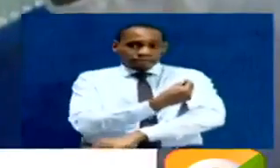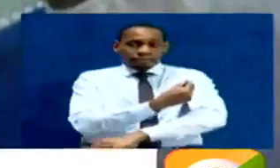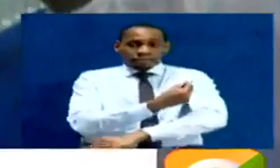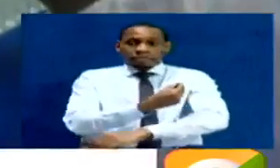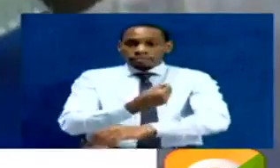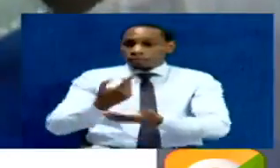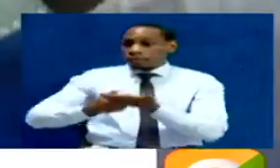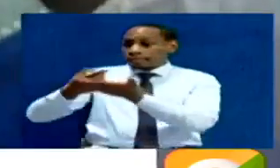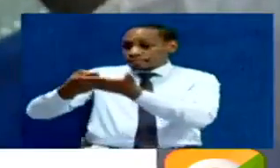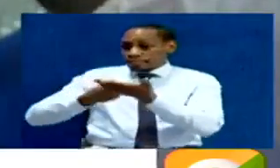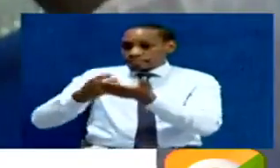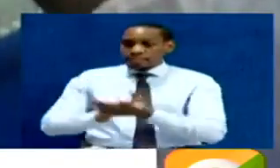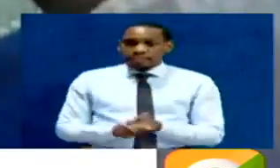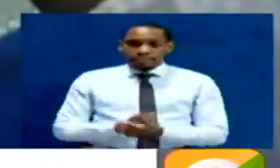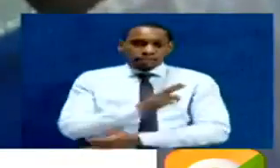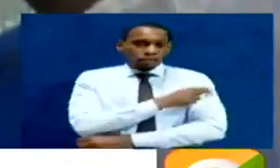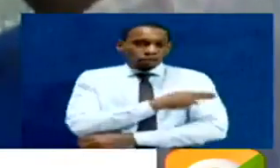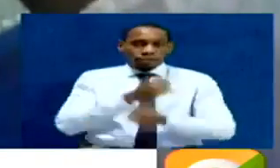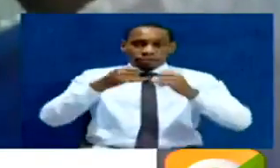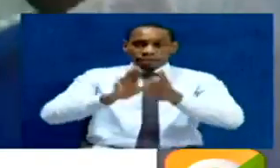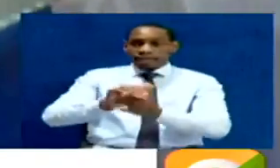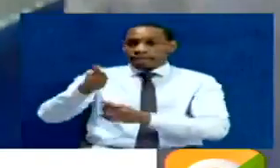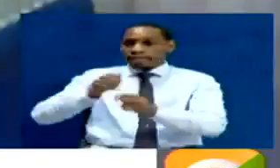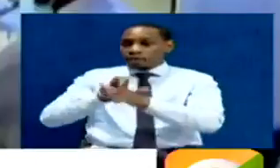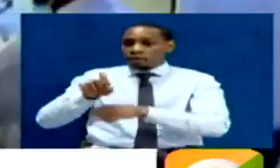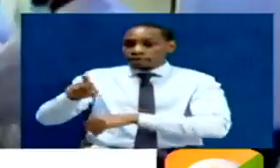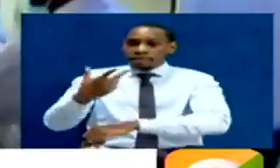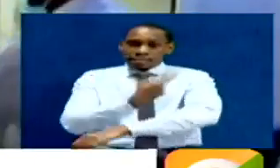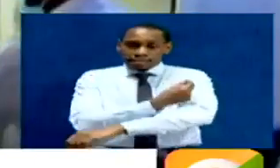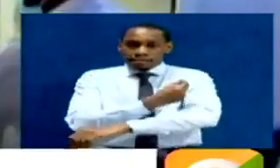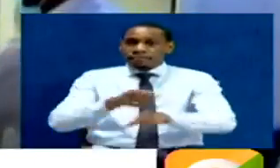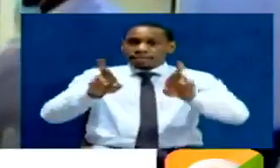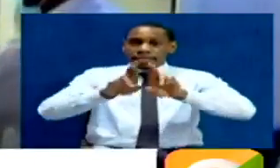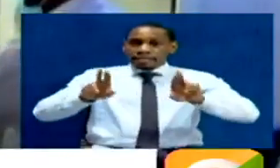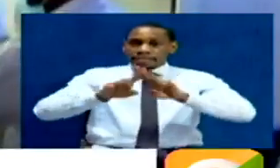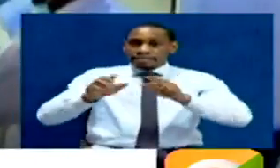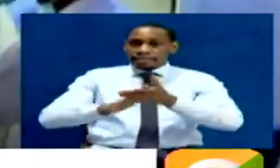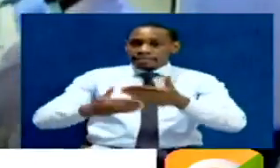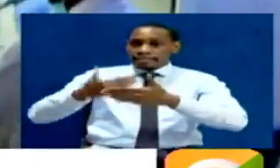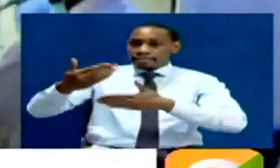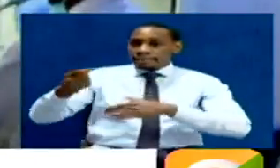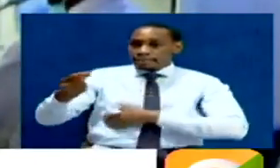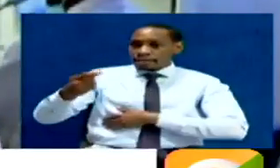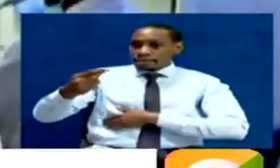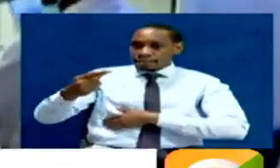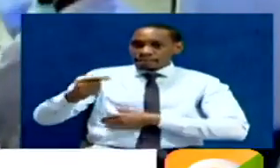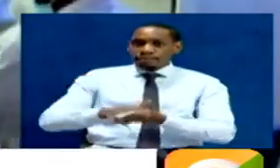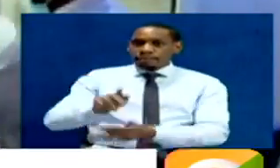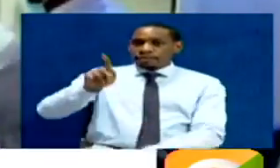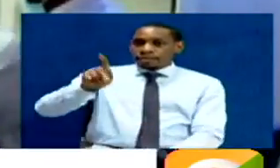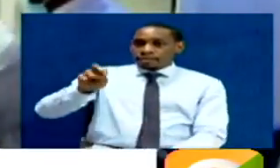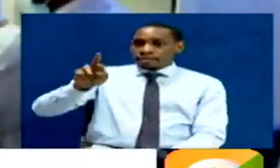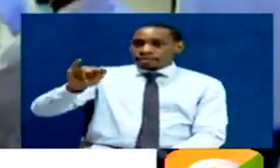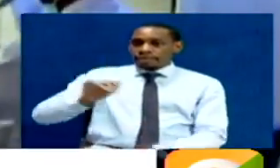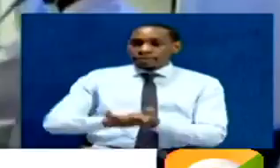still on the table. Clinical trials for other coronavirus vaccines are set to begin in the next few months at the KEMRI